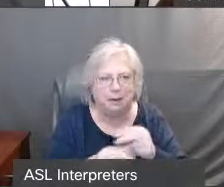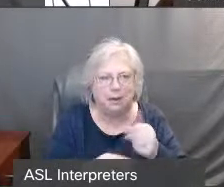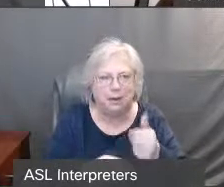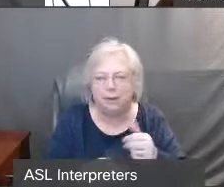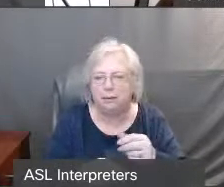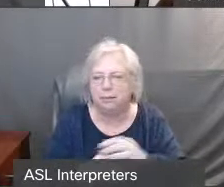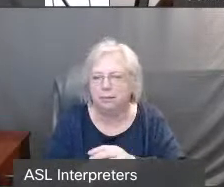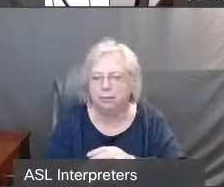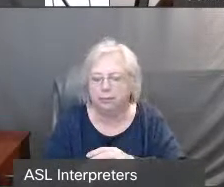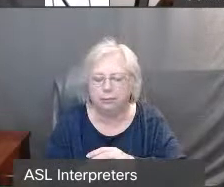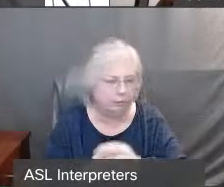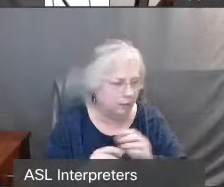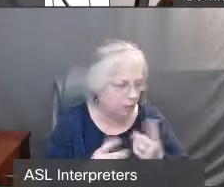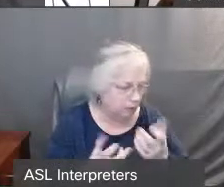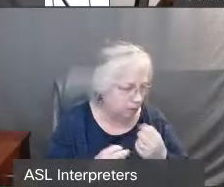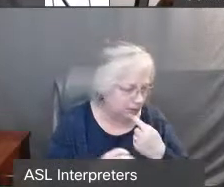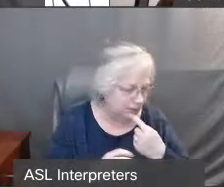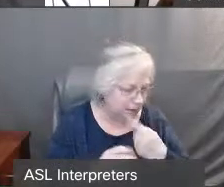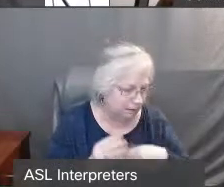Yes, do you want to say something?